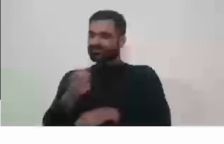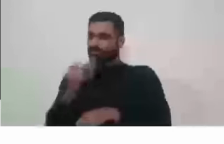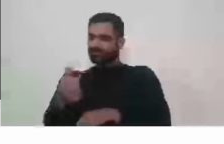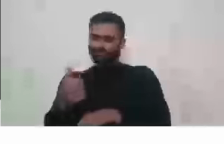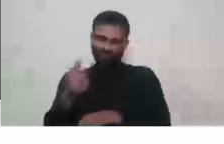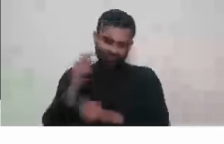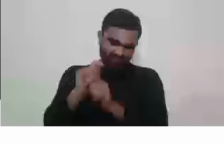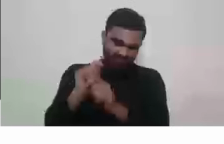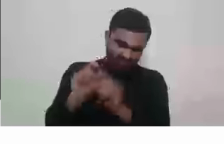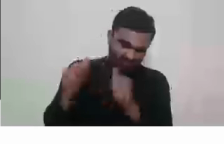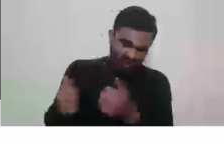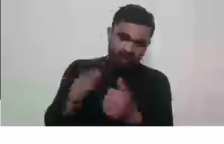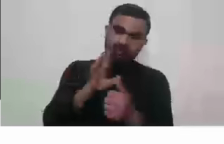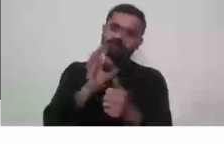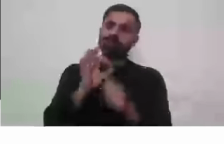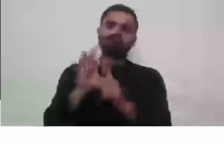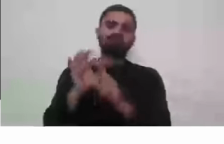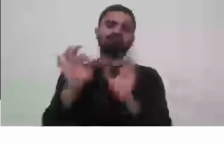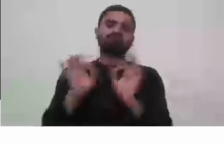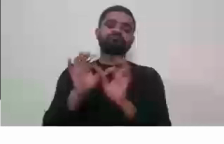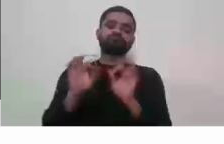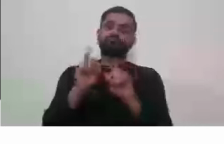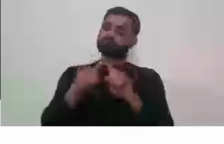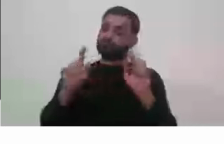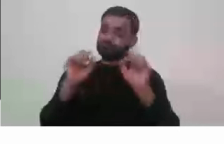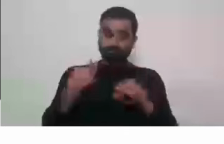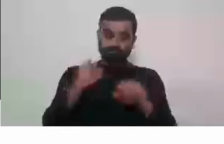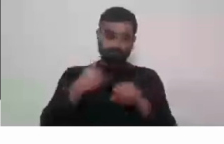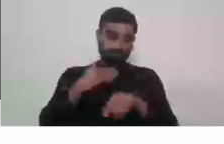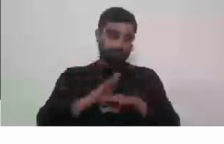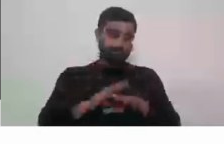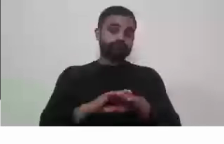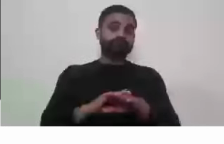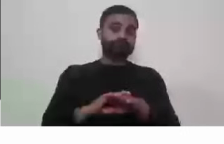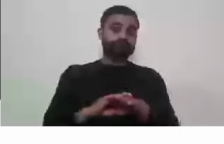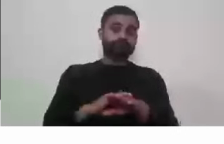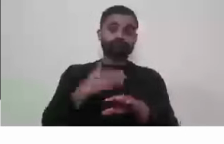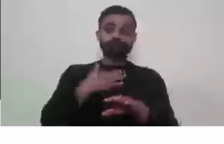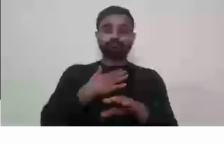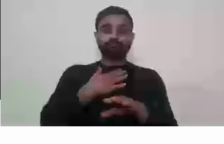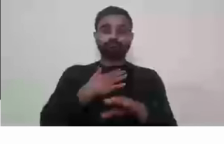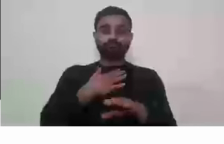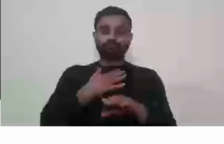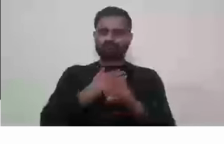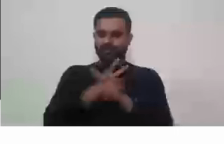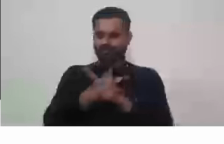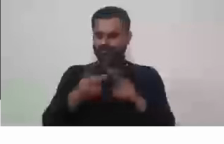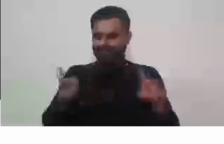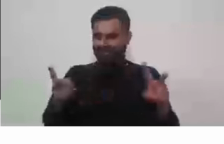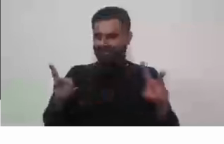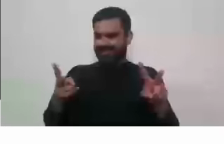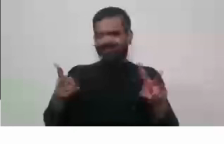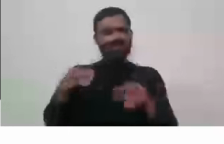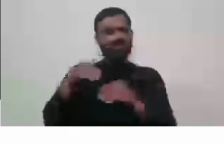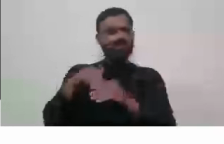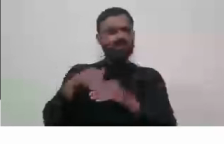work, that's really not going to work. But from my experiences, I have worked in multiple different contexts.